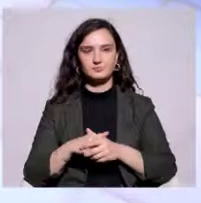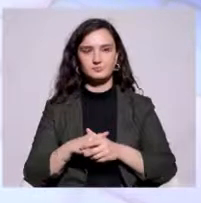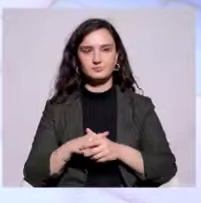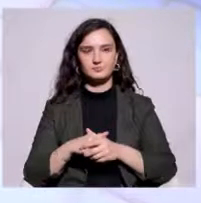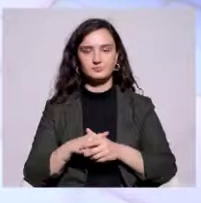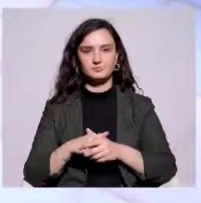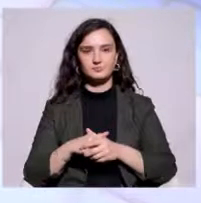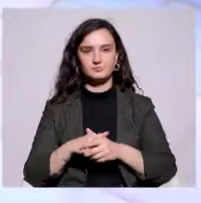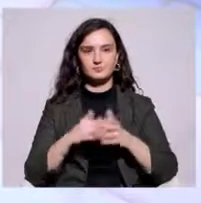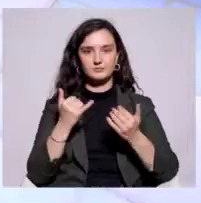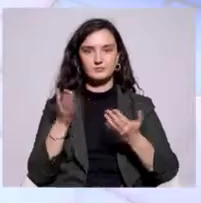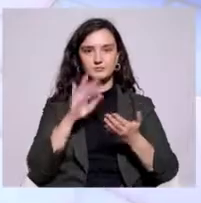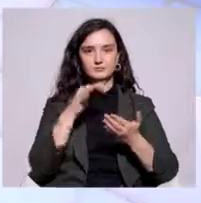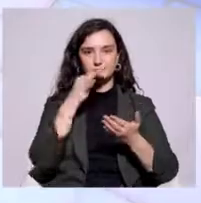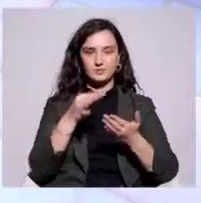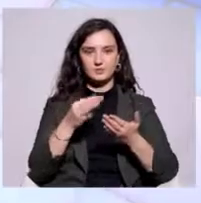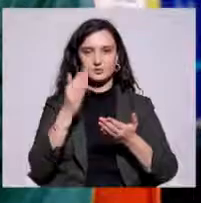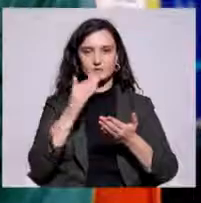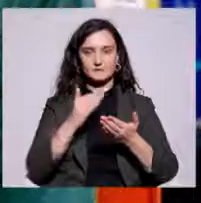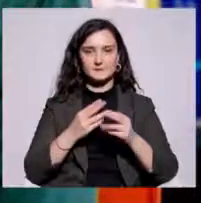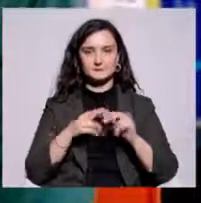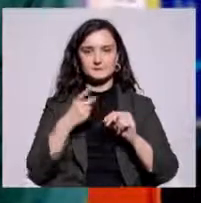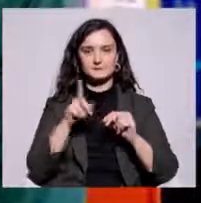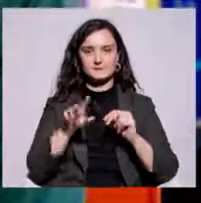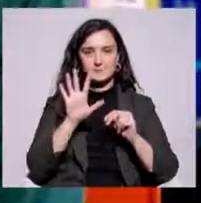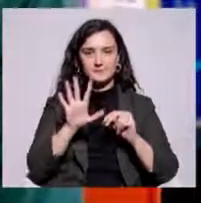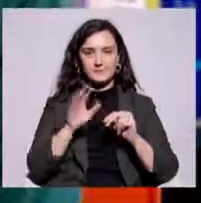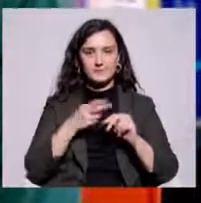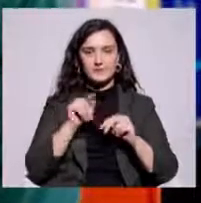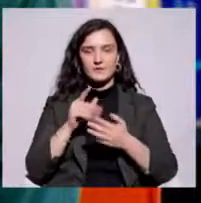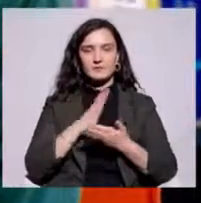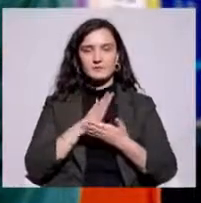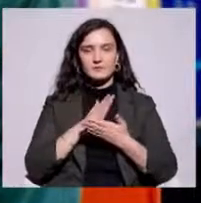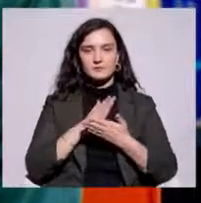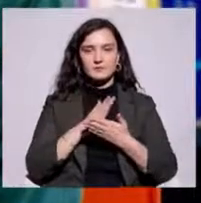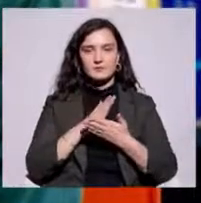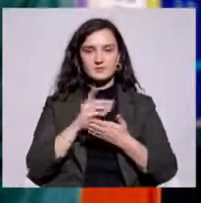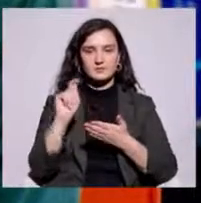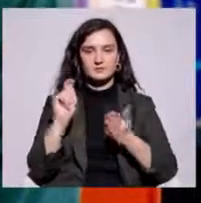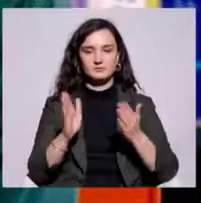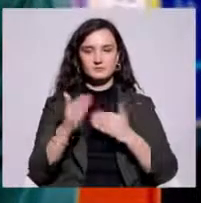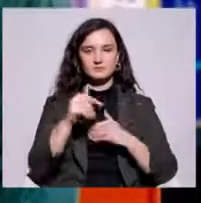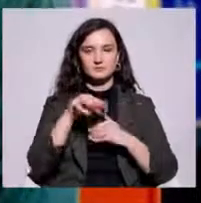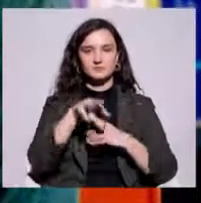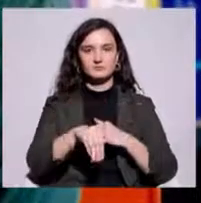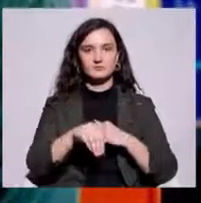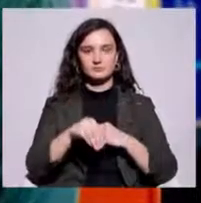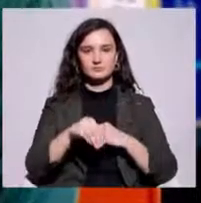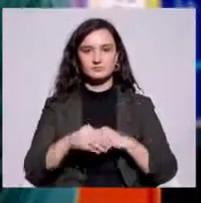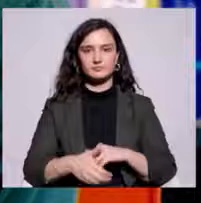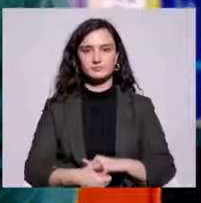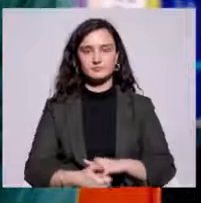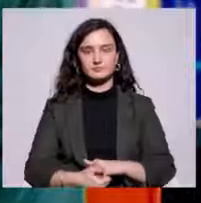over these answers as well. So number 5, there is a waste bin on the